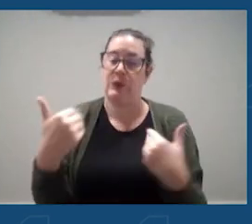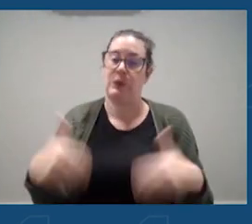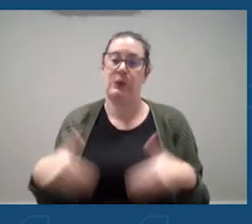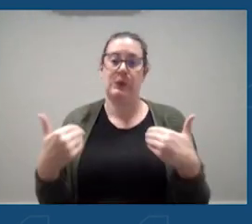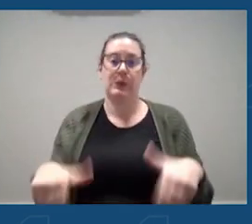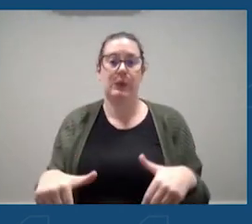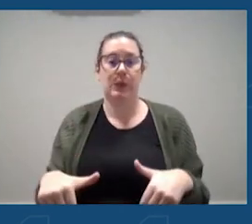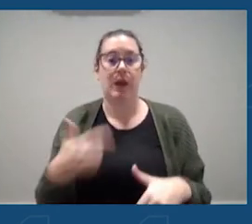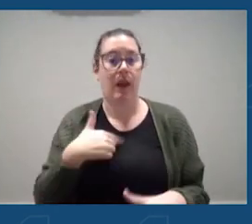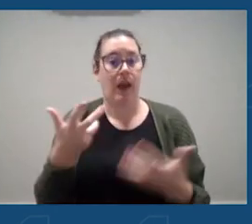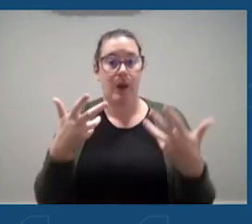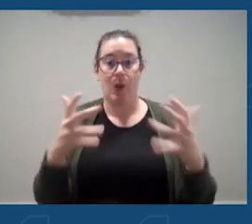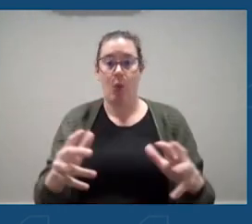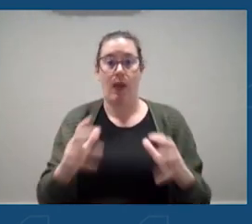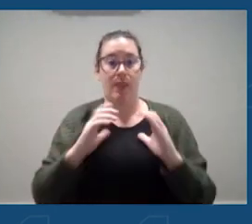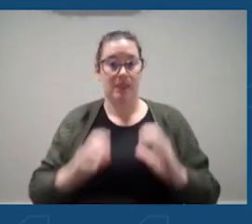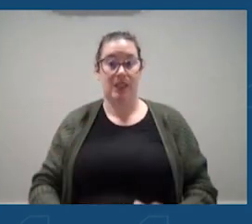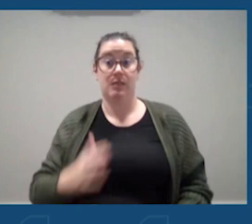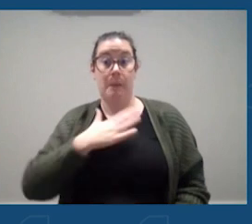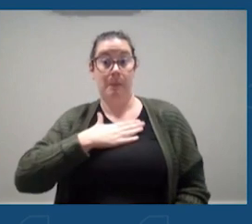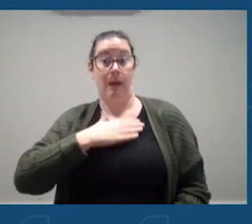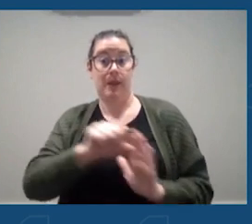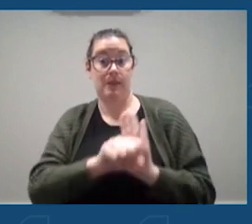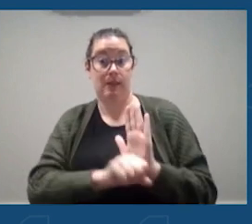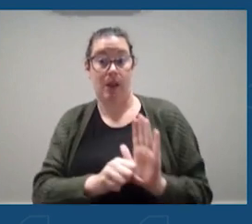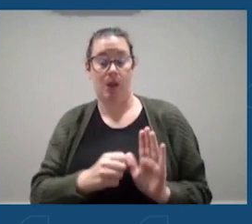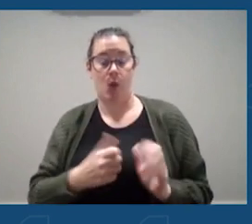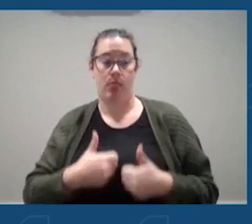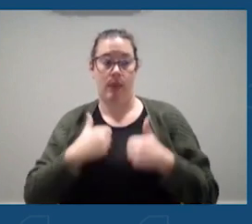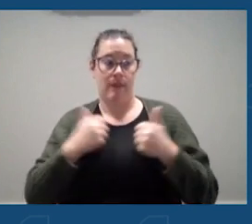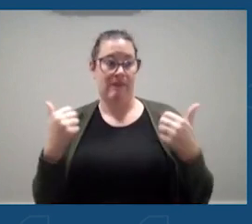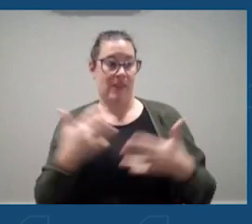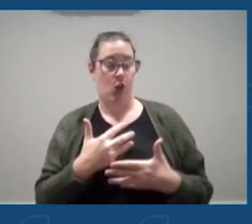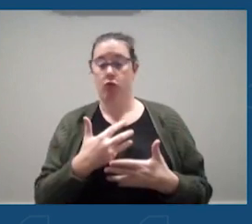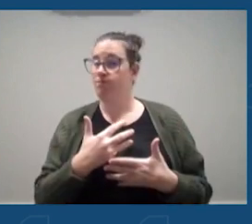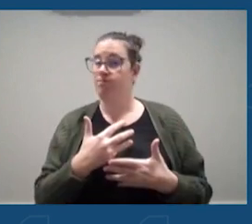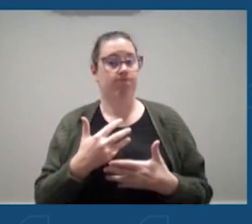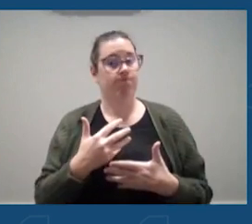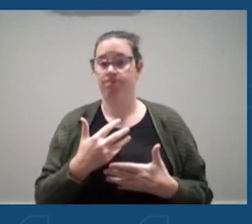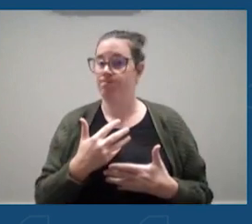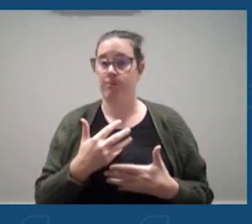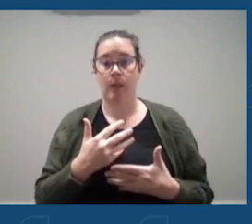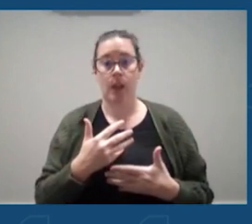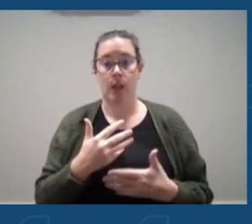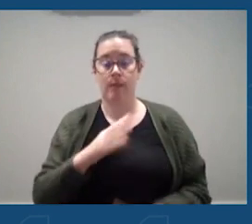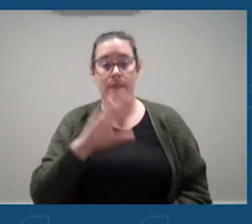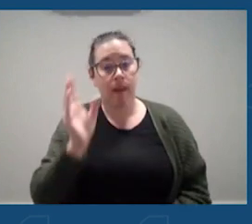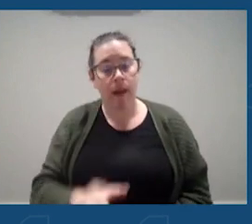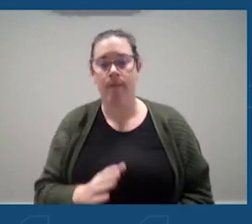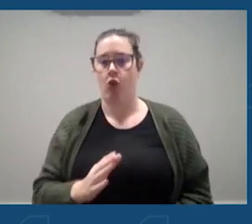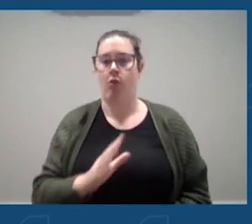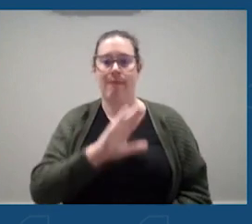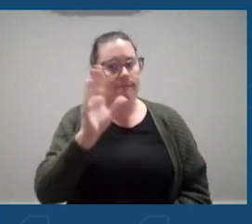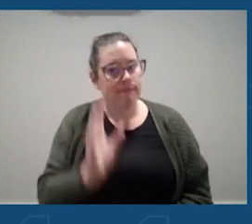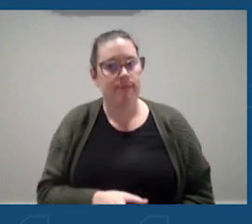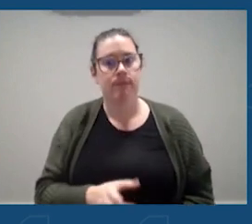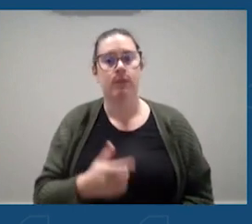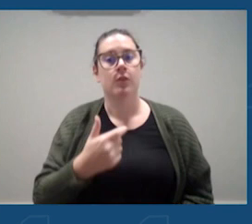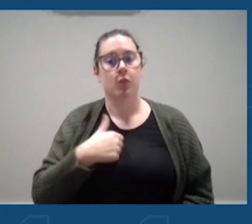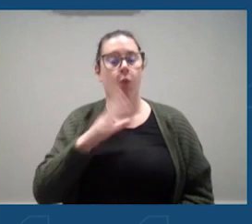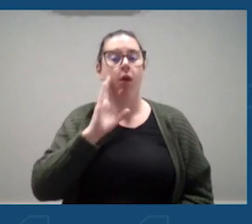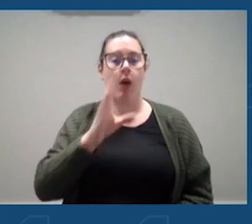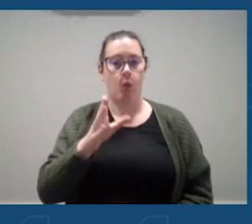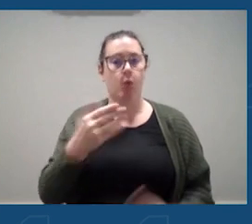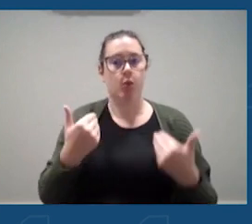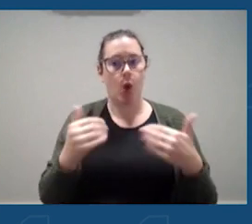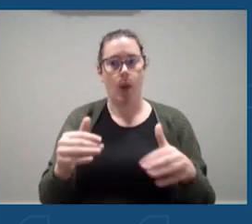I don't want the citizens of my state to live in fear ever. Ever. So we will take action in